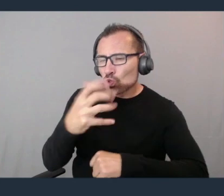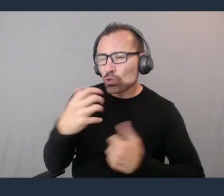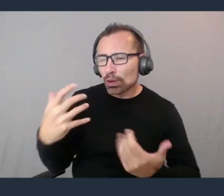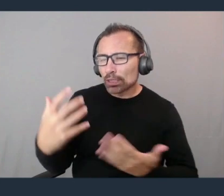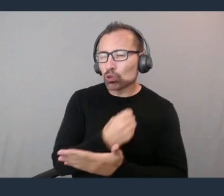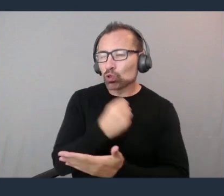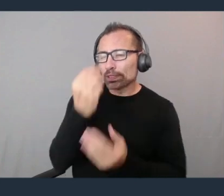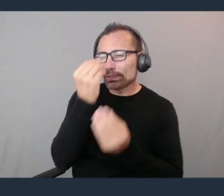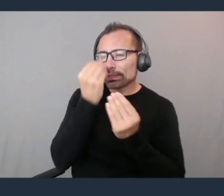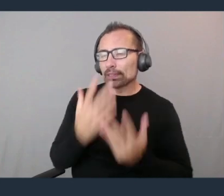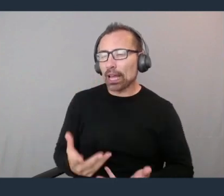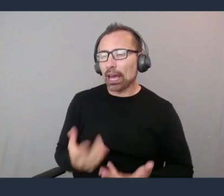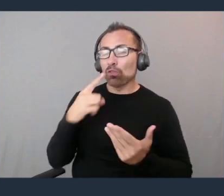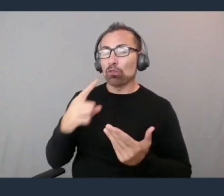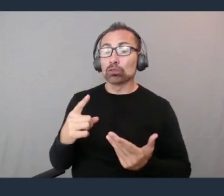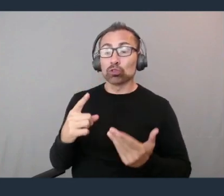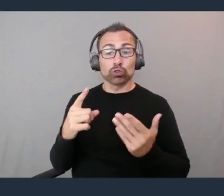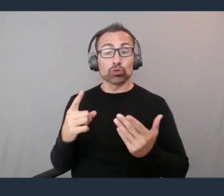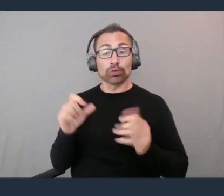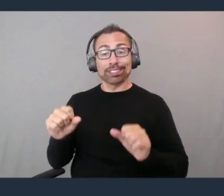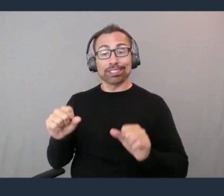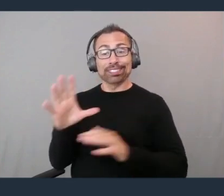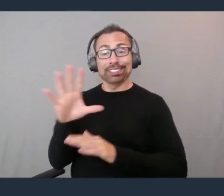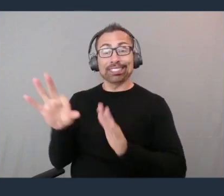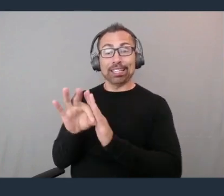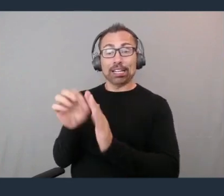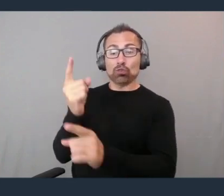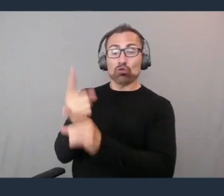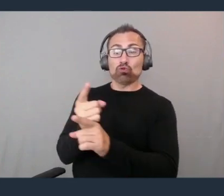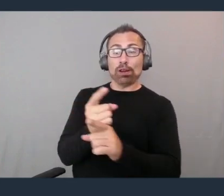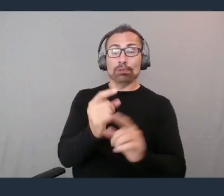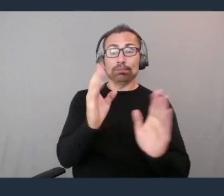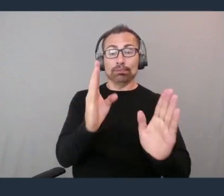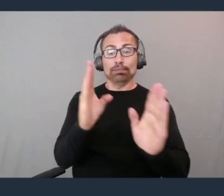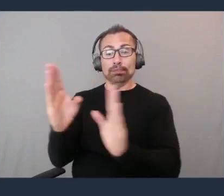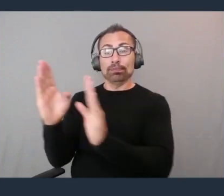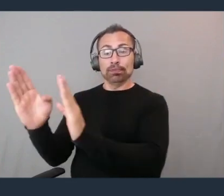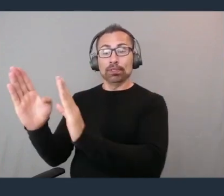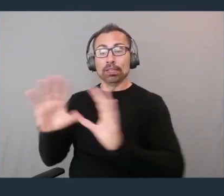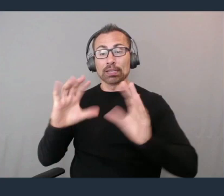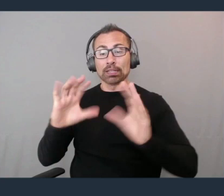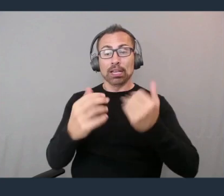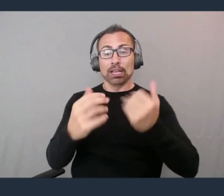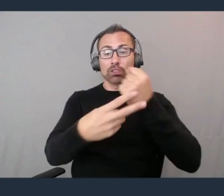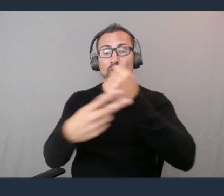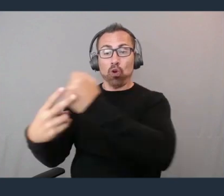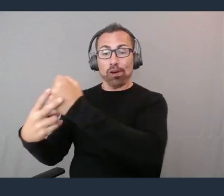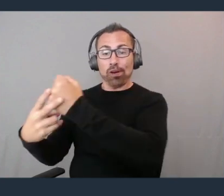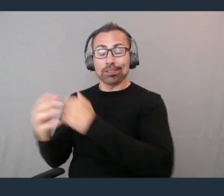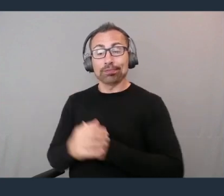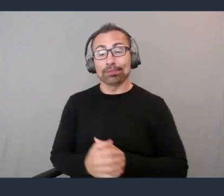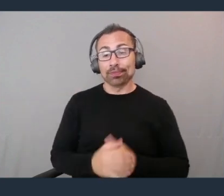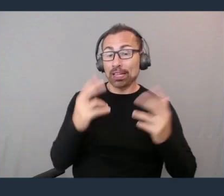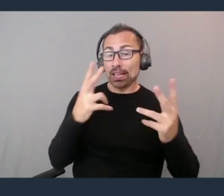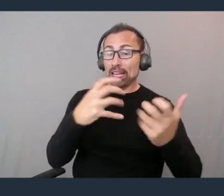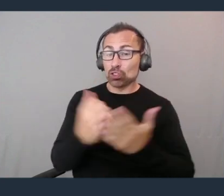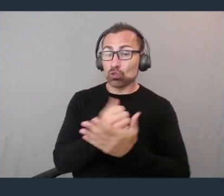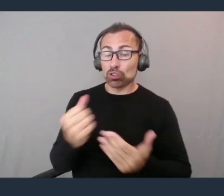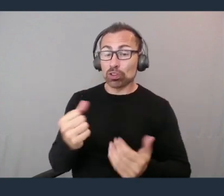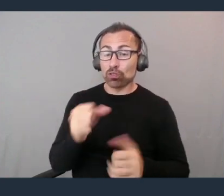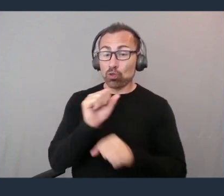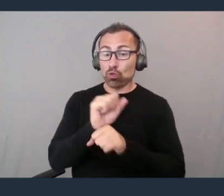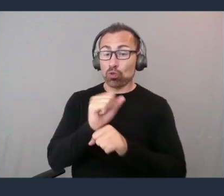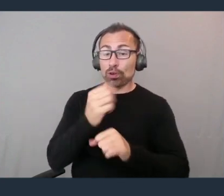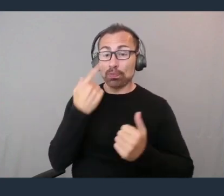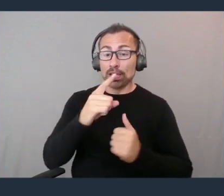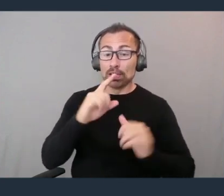to select the right archive storage class. Glacier Instant Retrieval works best for performance-sensitive workloads with